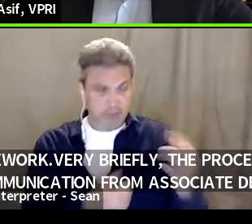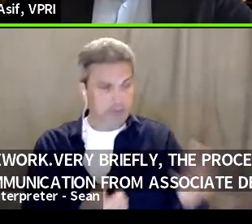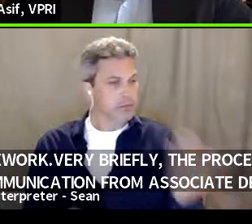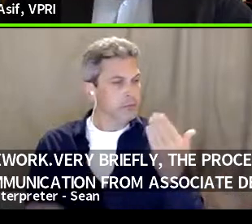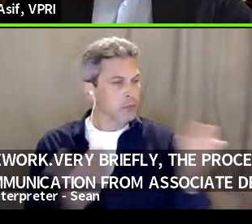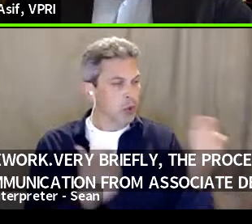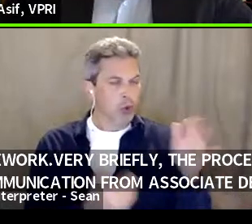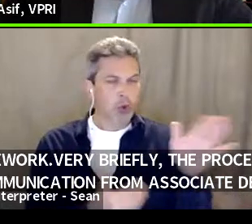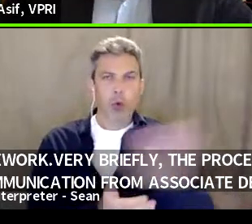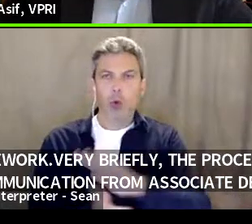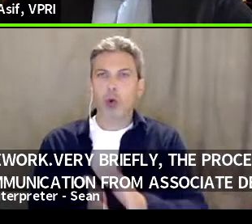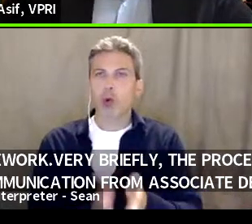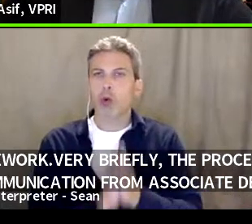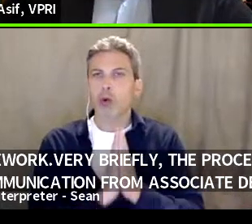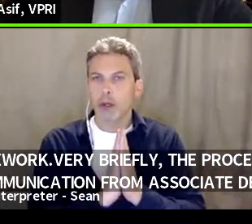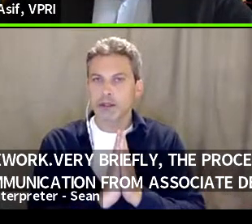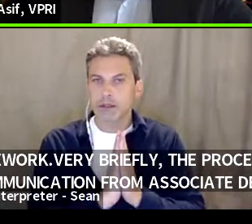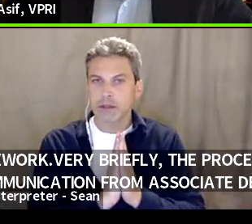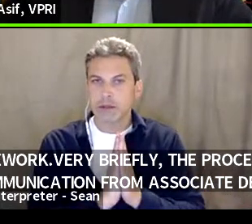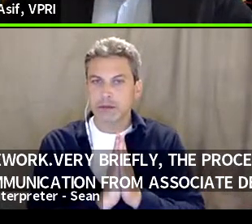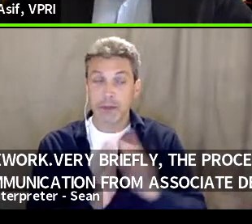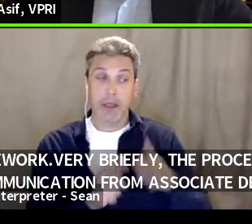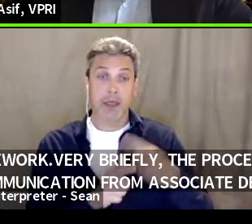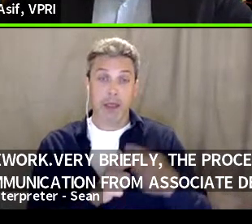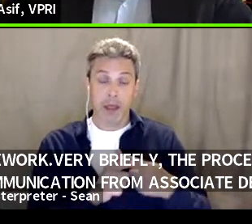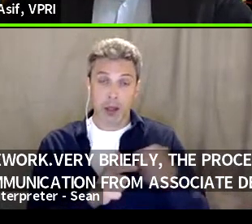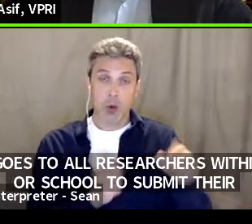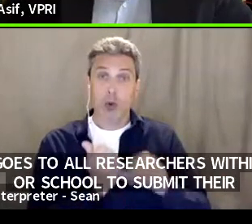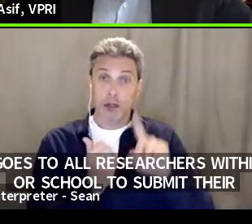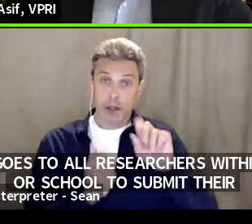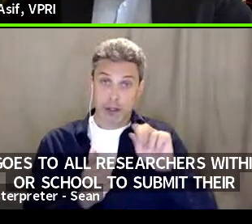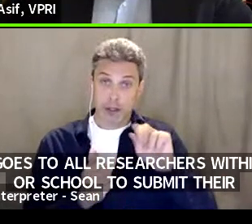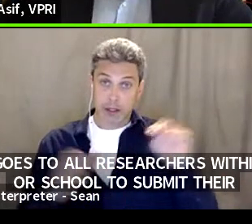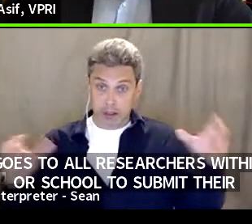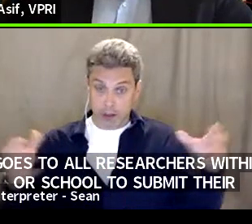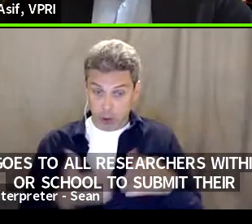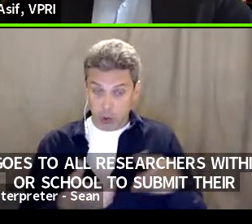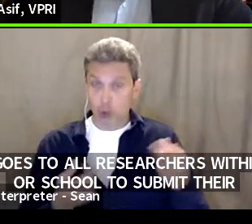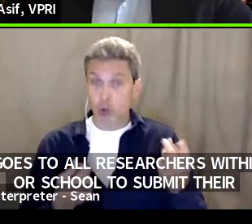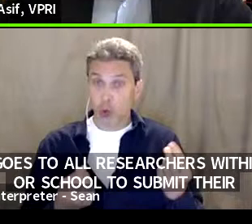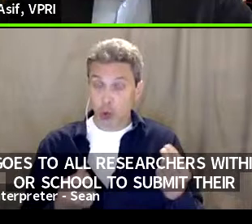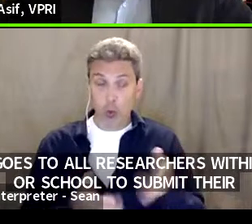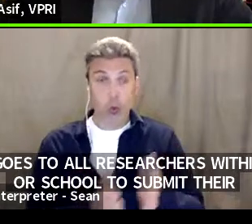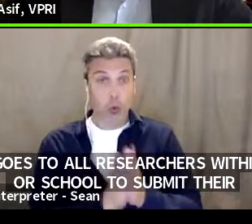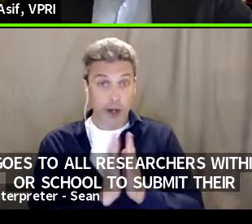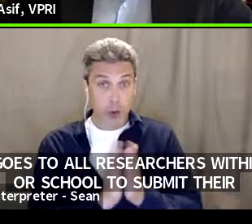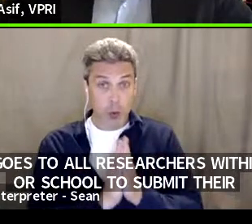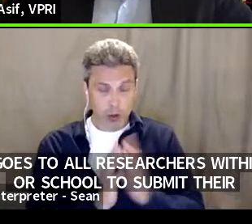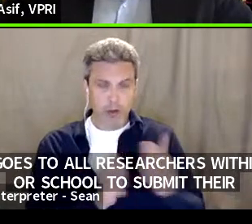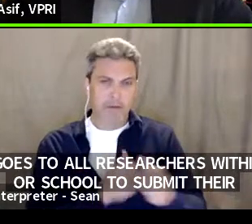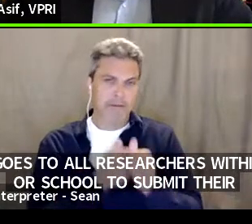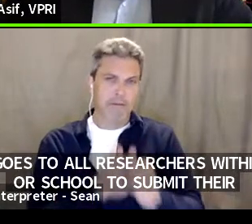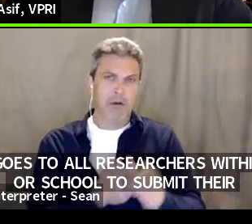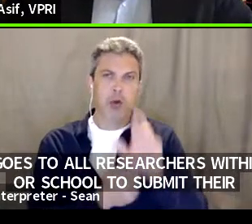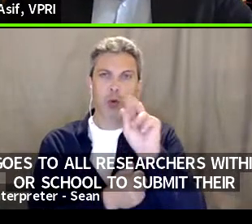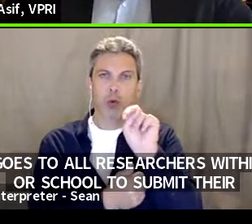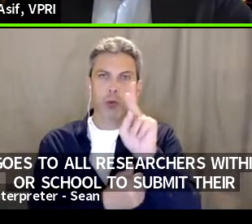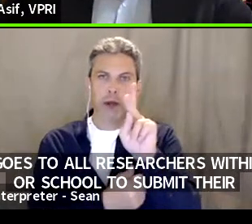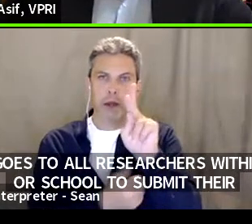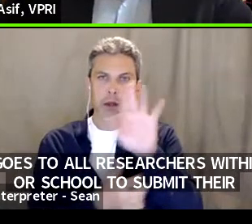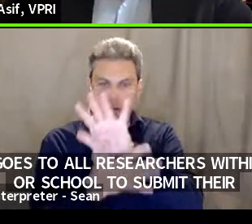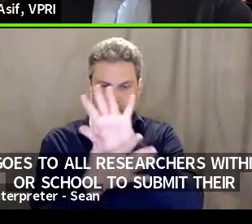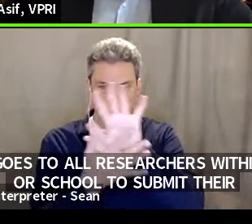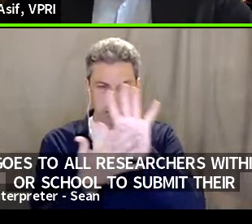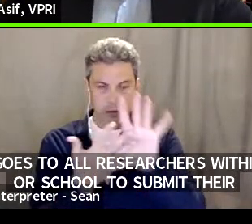requests. The Associate Deans then rank these requests based on the already announced criteria within